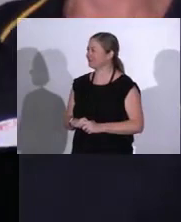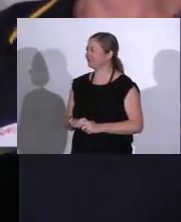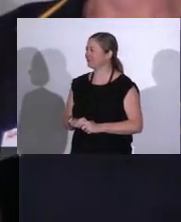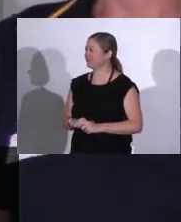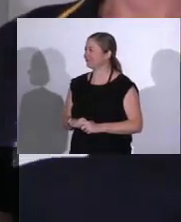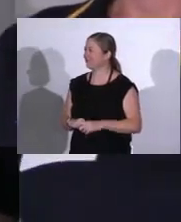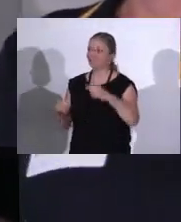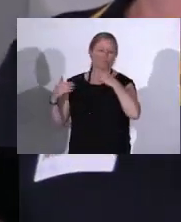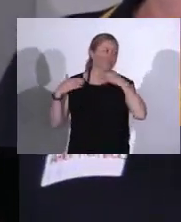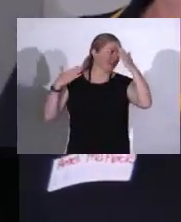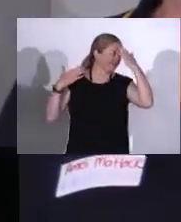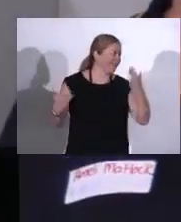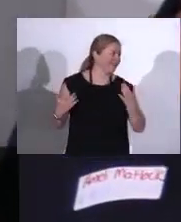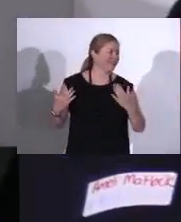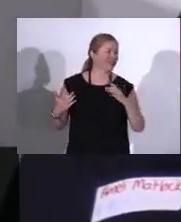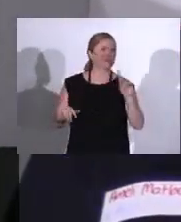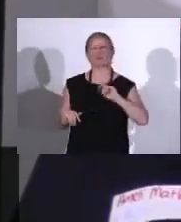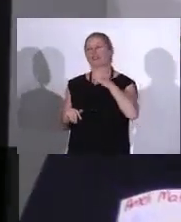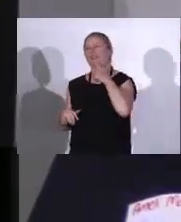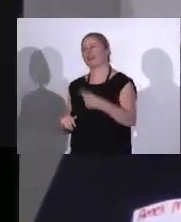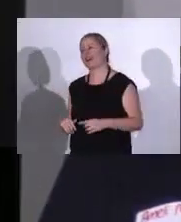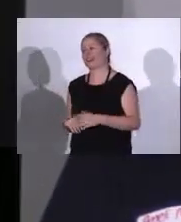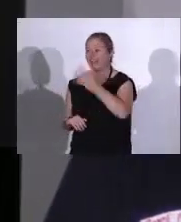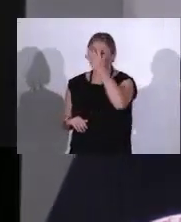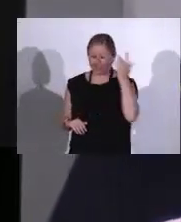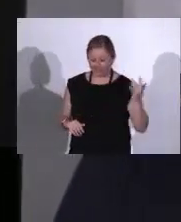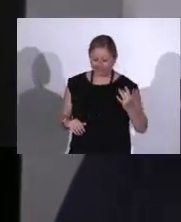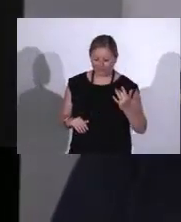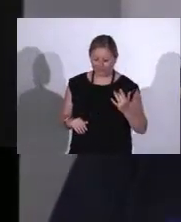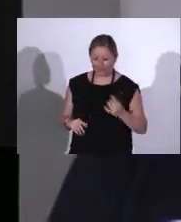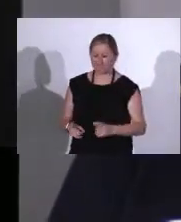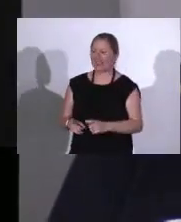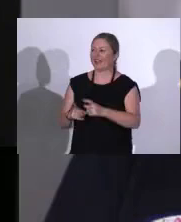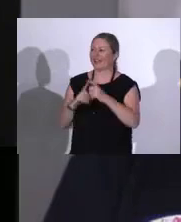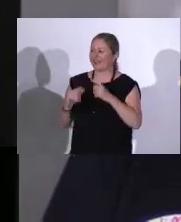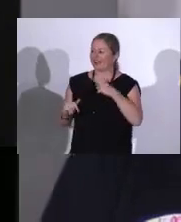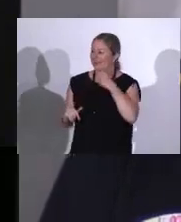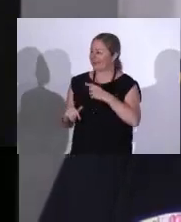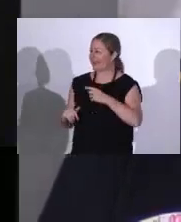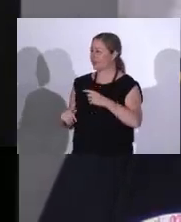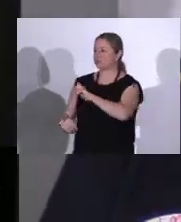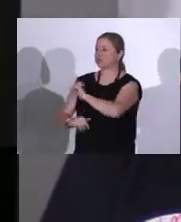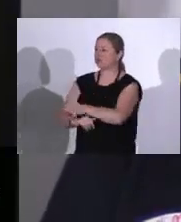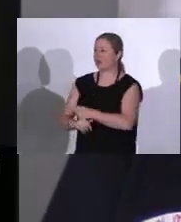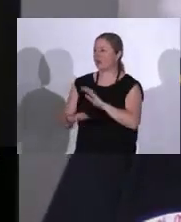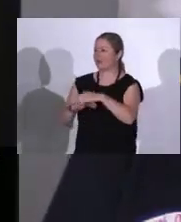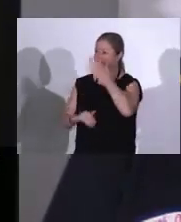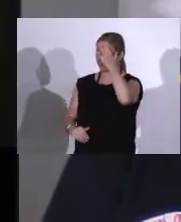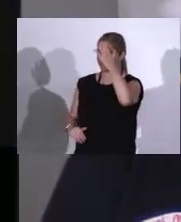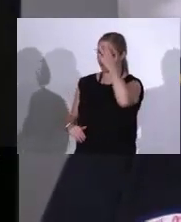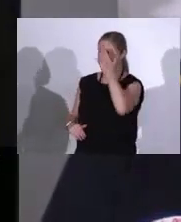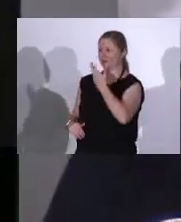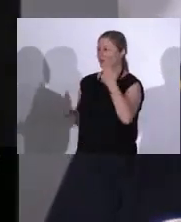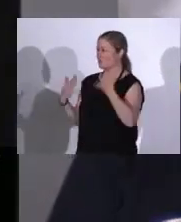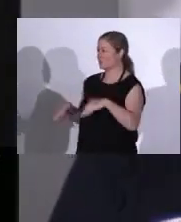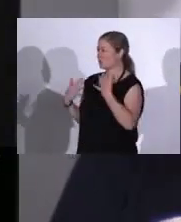I don't know, words have escaped me at the moment. It's hard to capture the power of moms, I think. They're absolutely incredible. And when we look